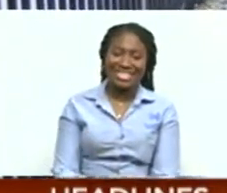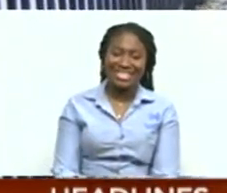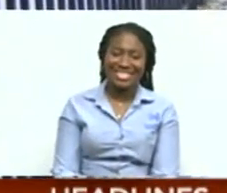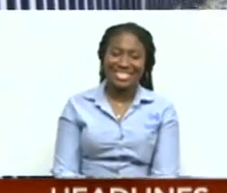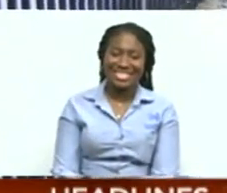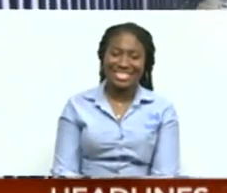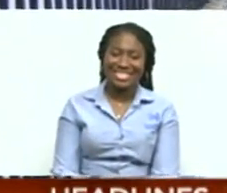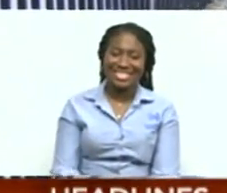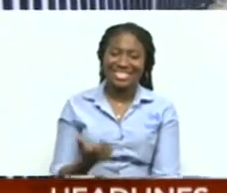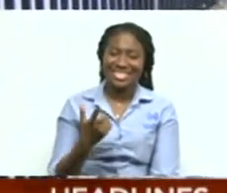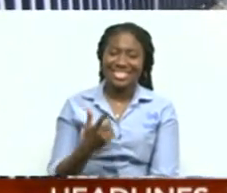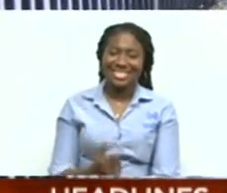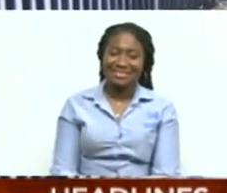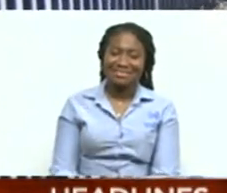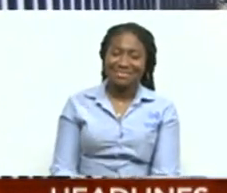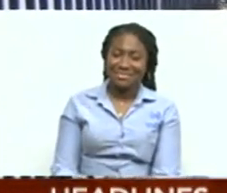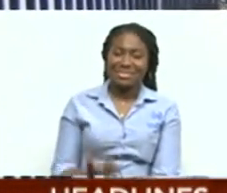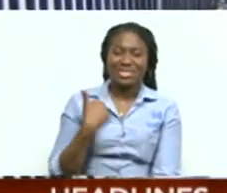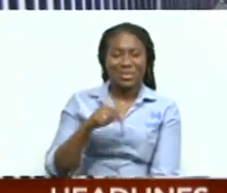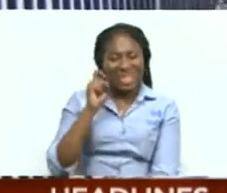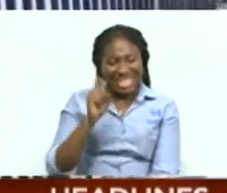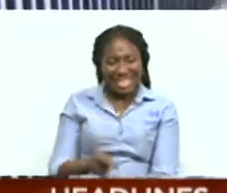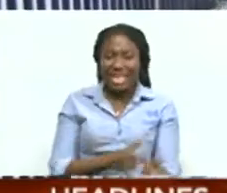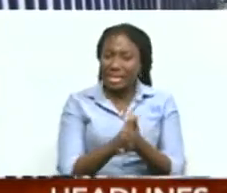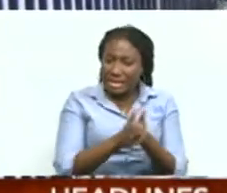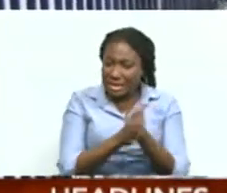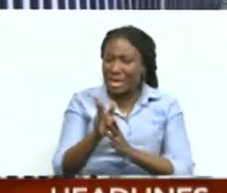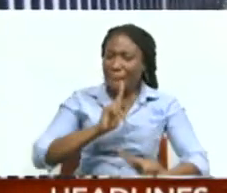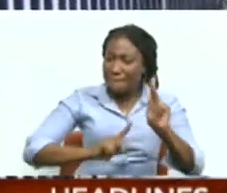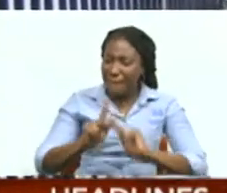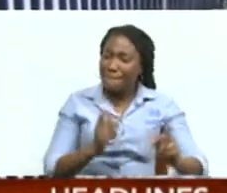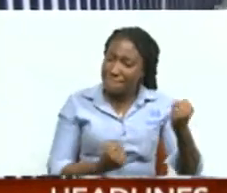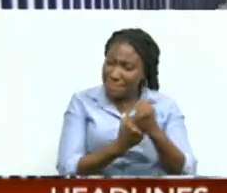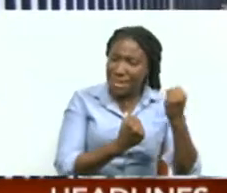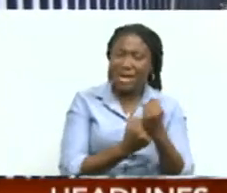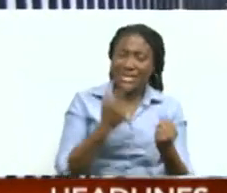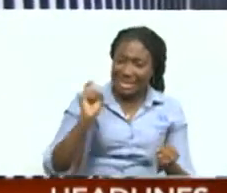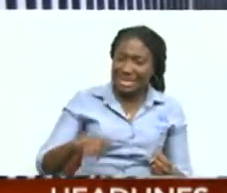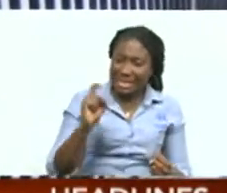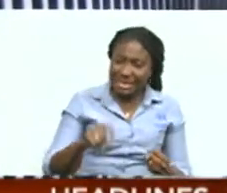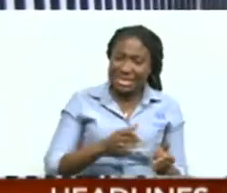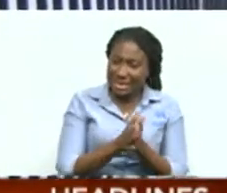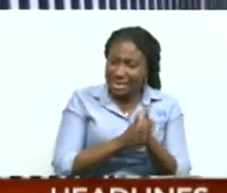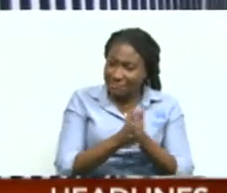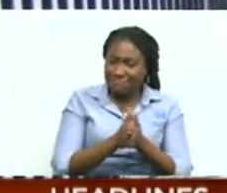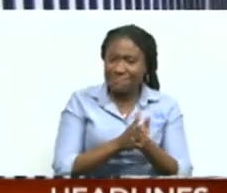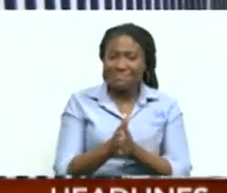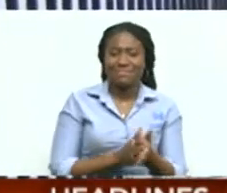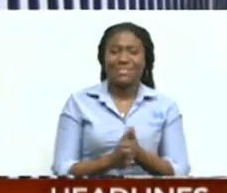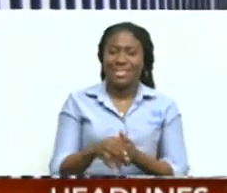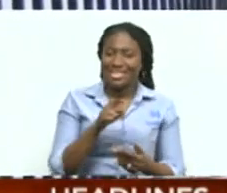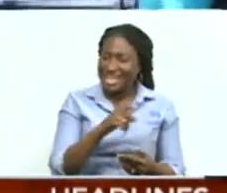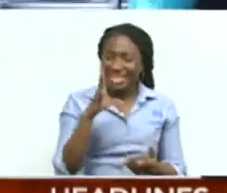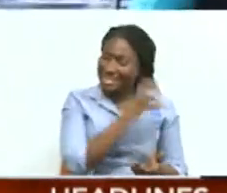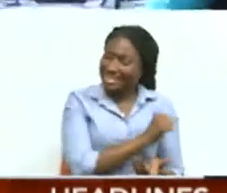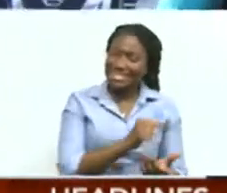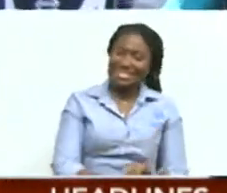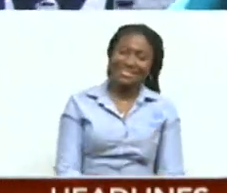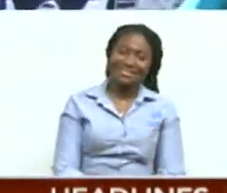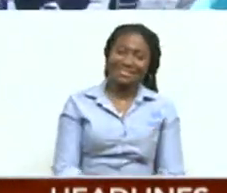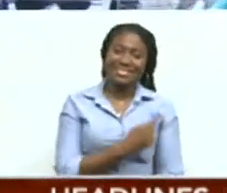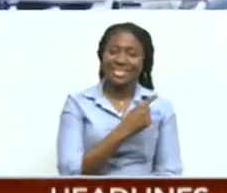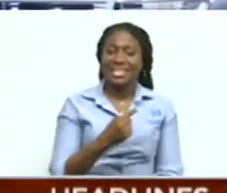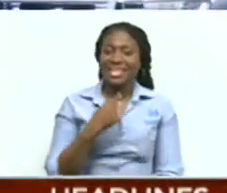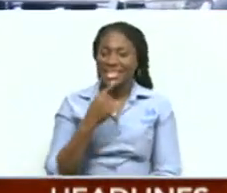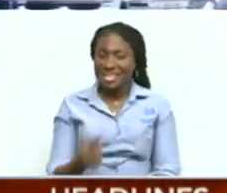sure. We need the spirit of the people. We need the spirit of the people, and that is where we in game. We guys